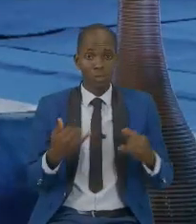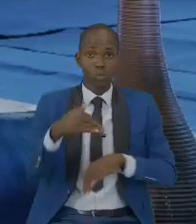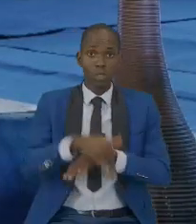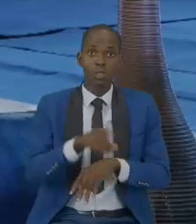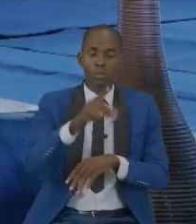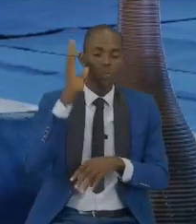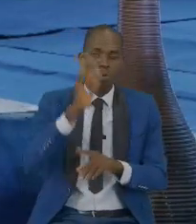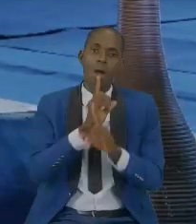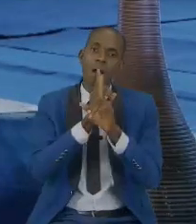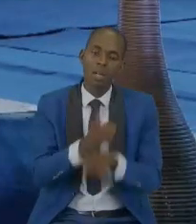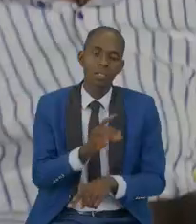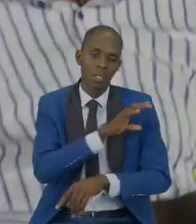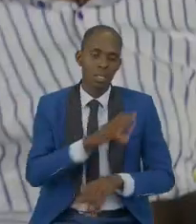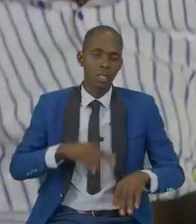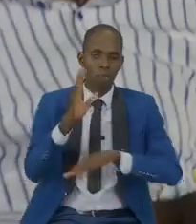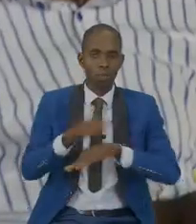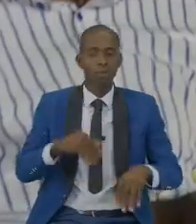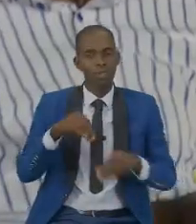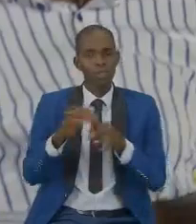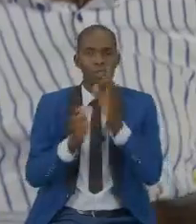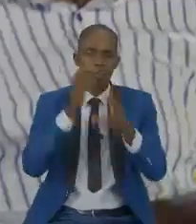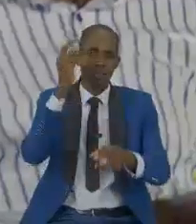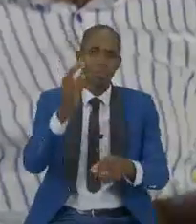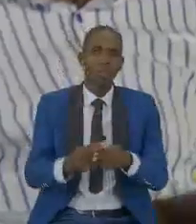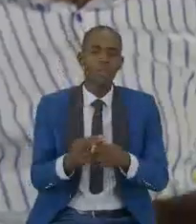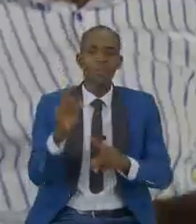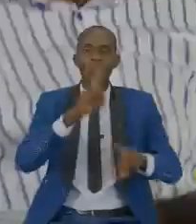respond in Jesus' name.